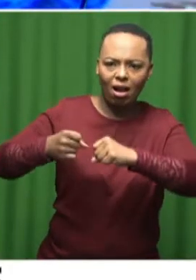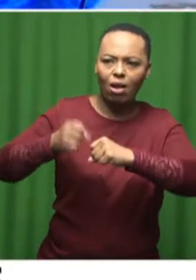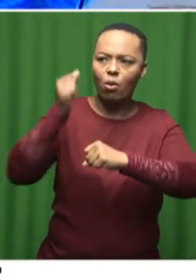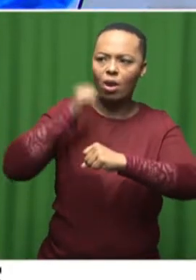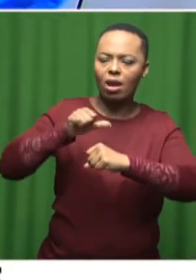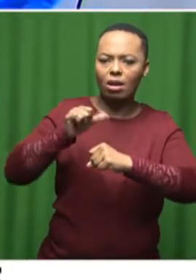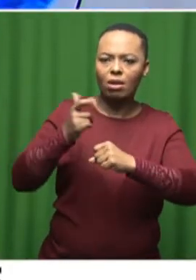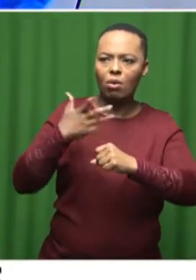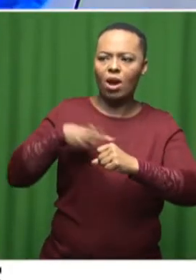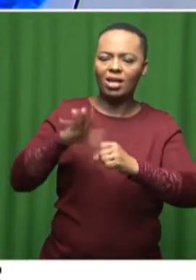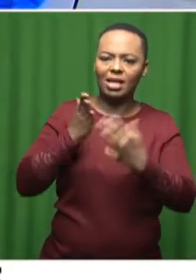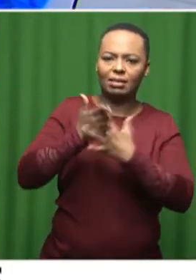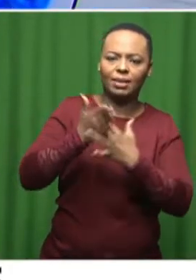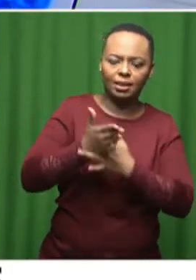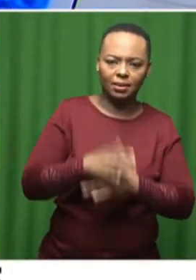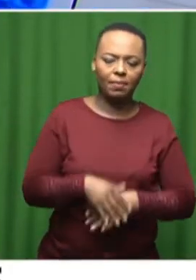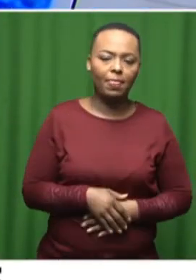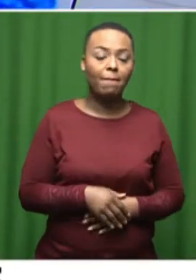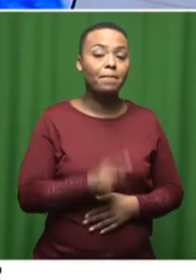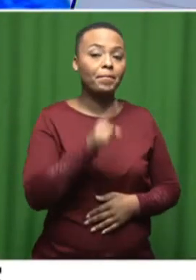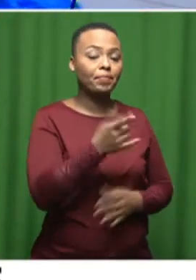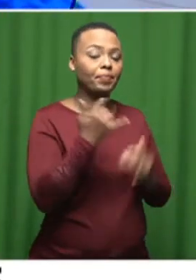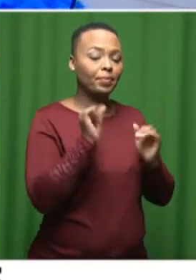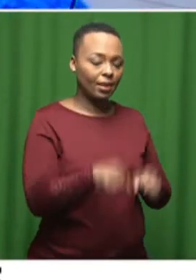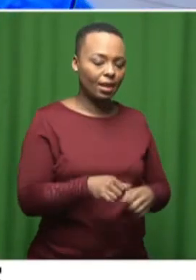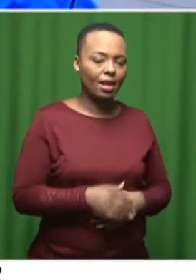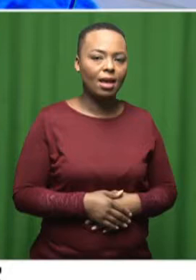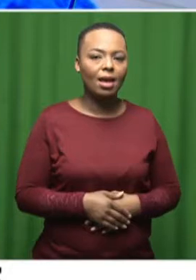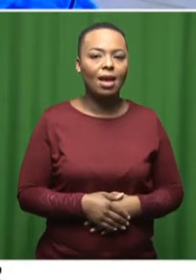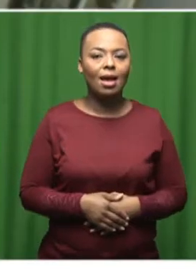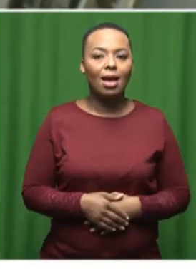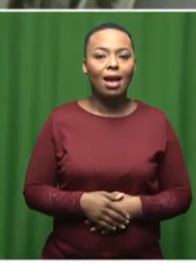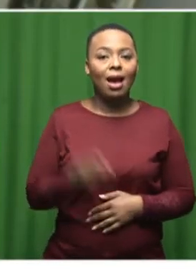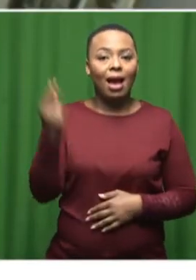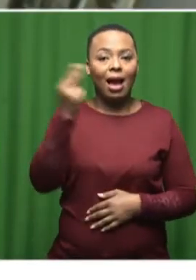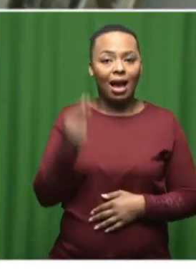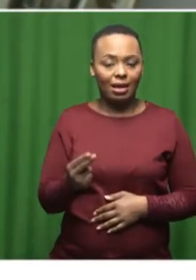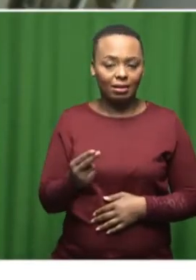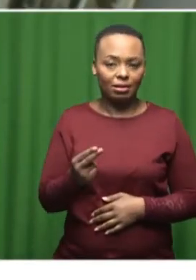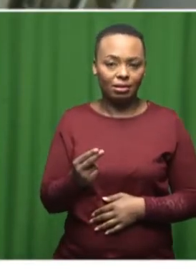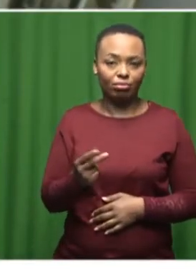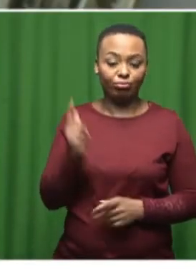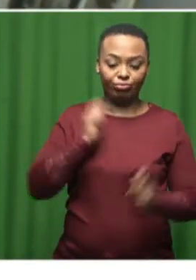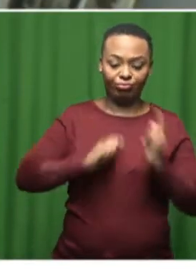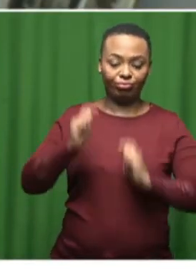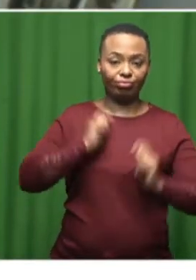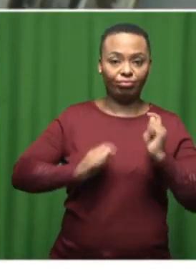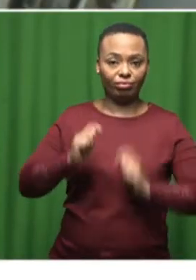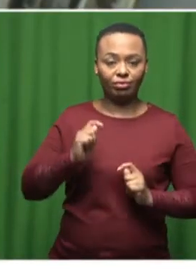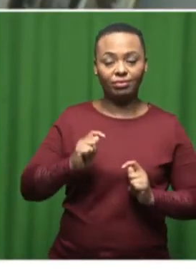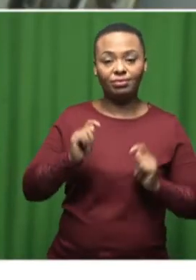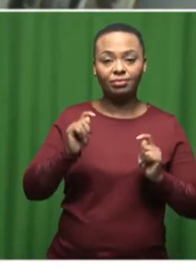important is that as an Artscape Theatre Centre, Artscape, we immediately